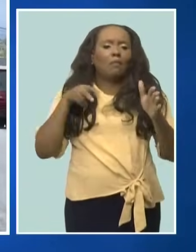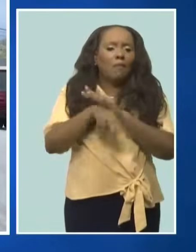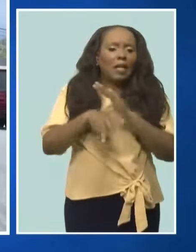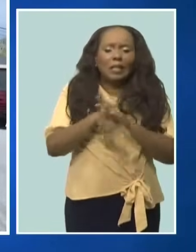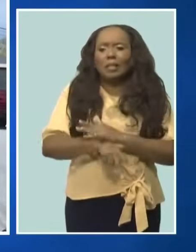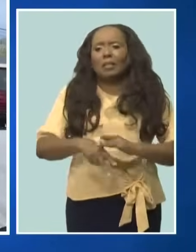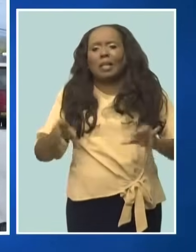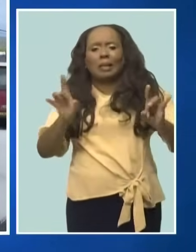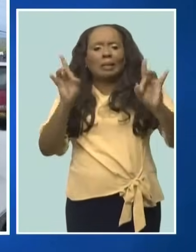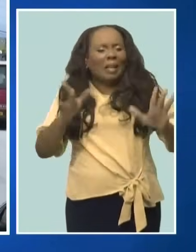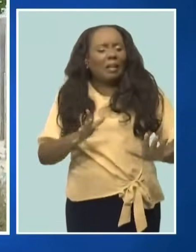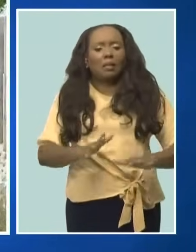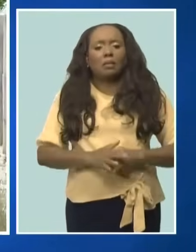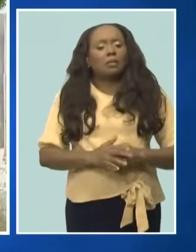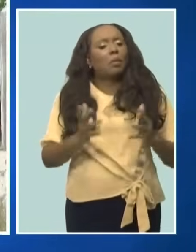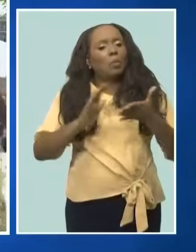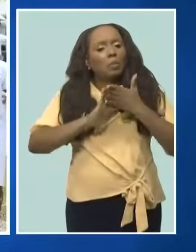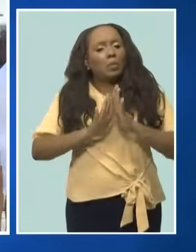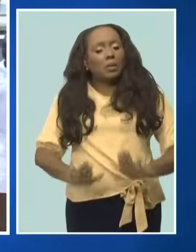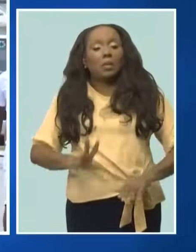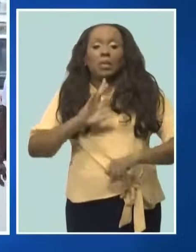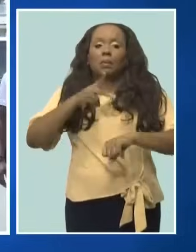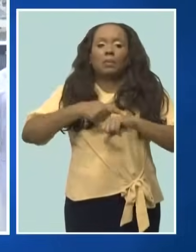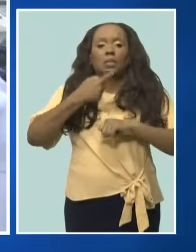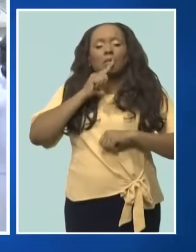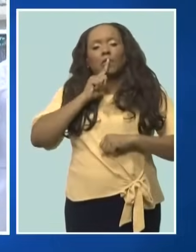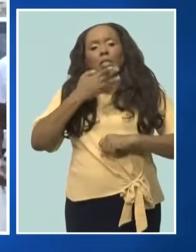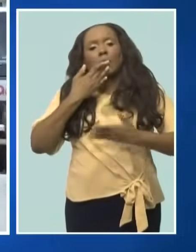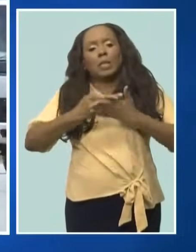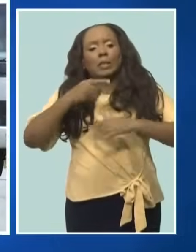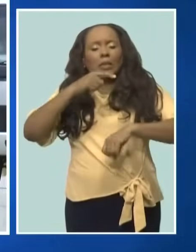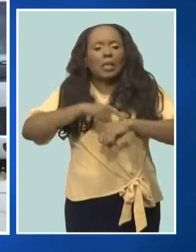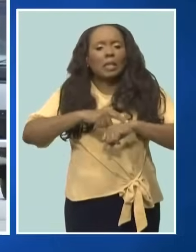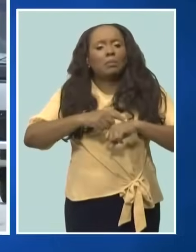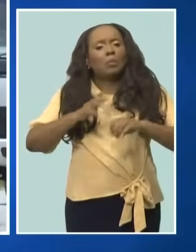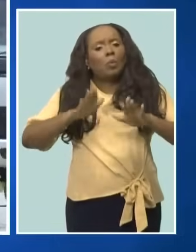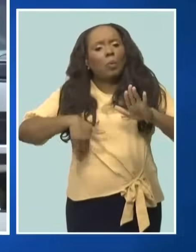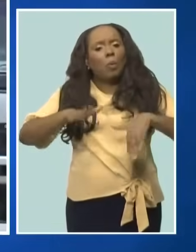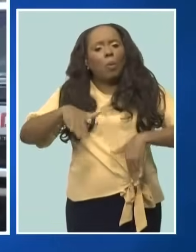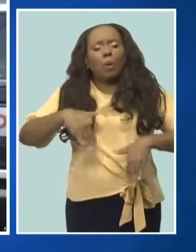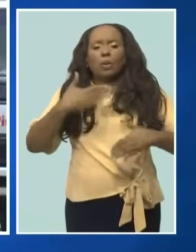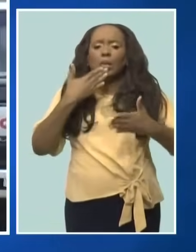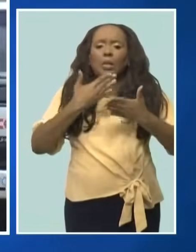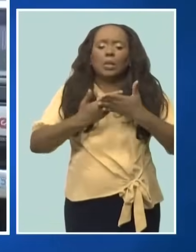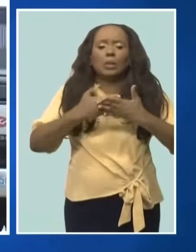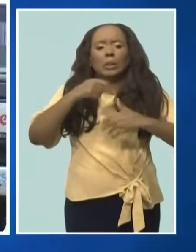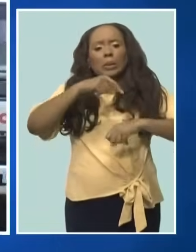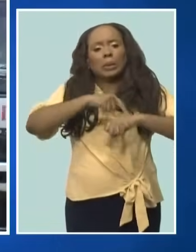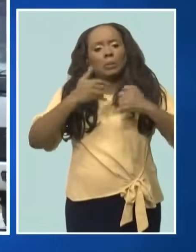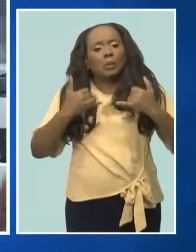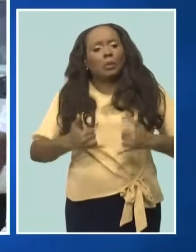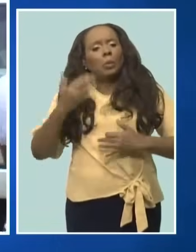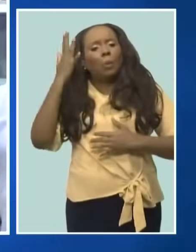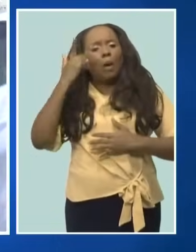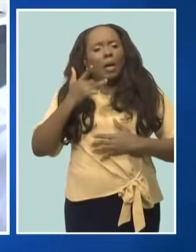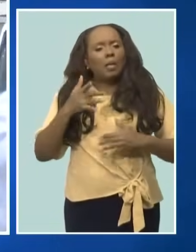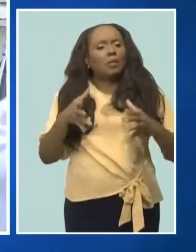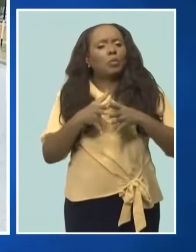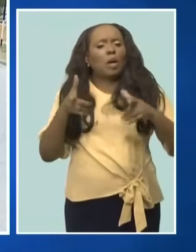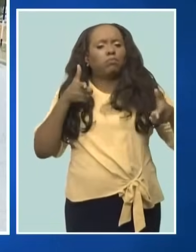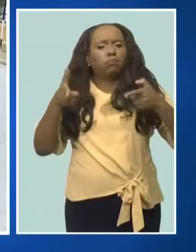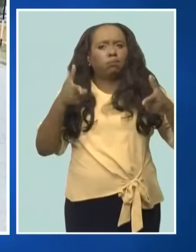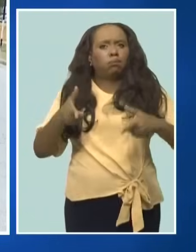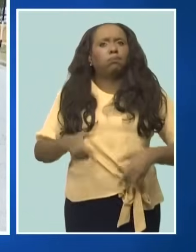Principal Anthea Gill said the walk was timely given the high incidence of gun violence taking place in society. It